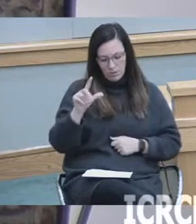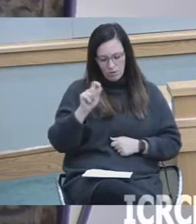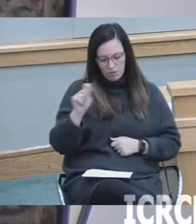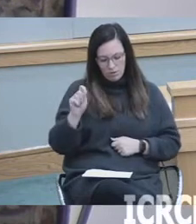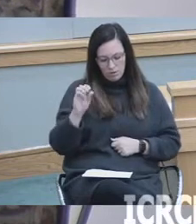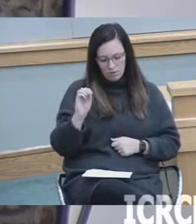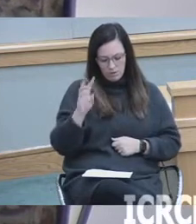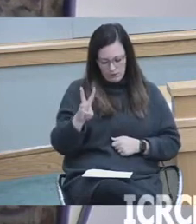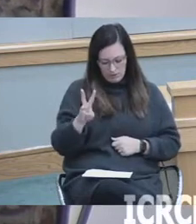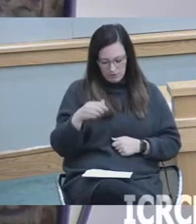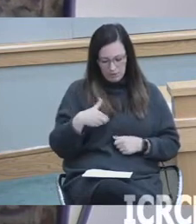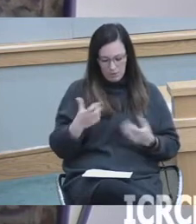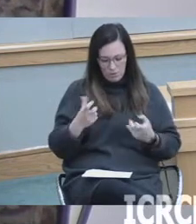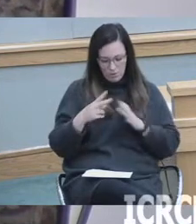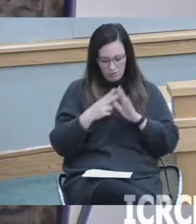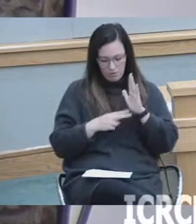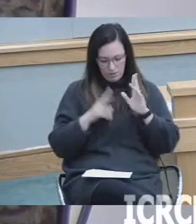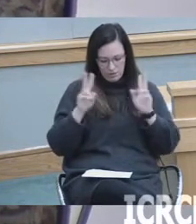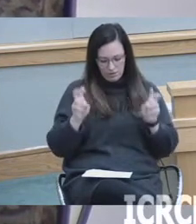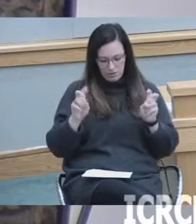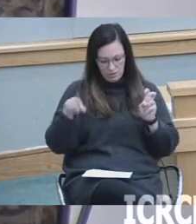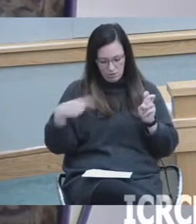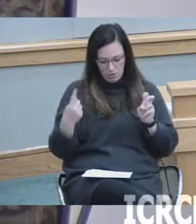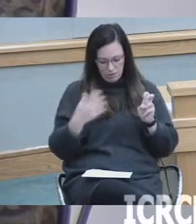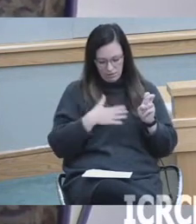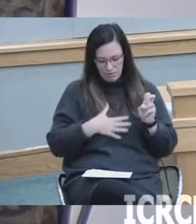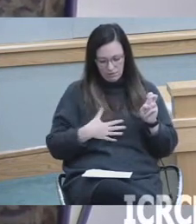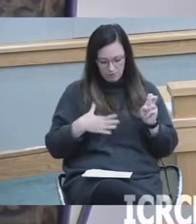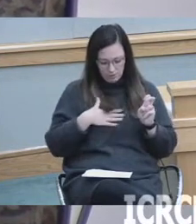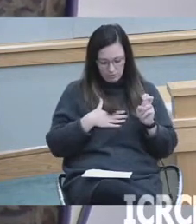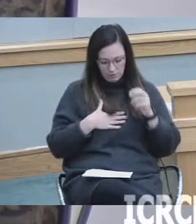23-06, and I'd like to read it by title only, please.